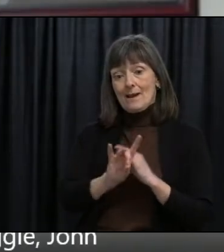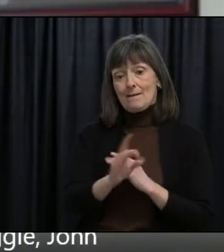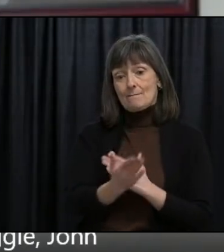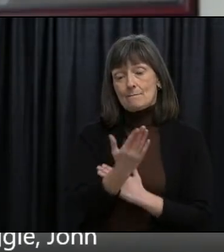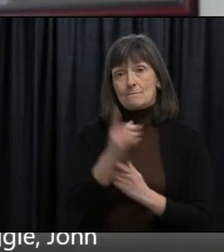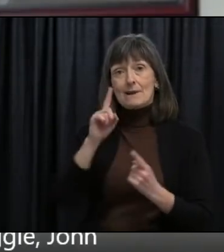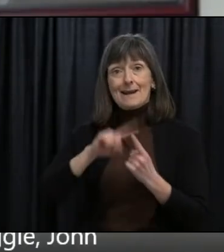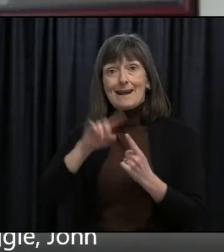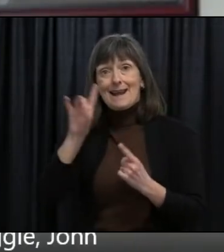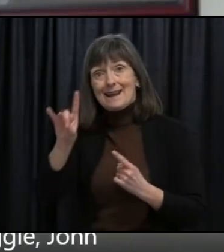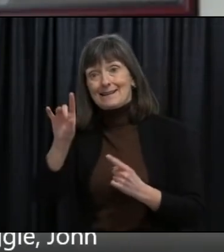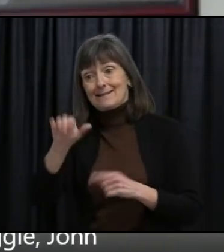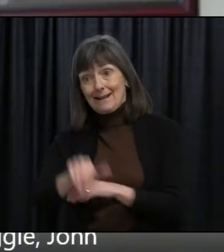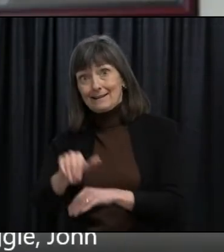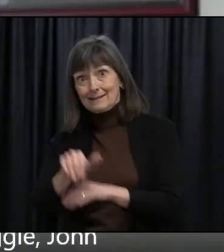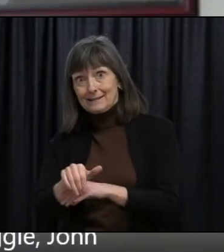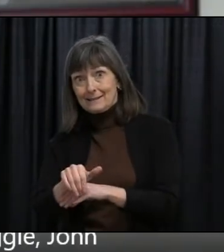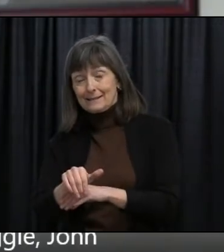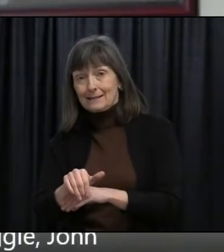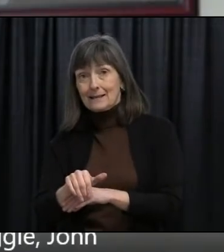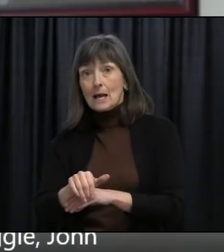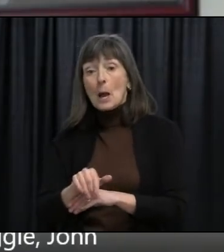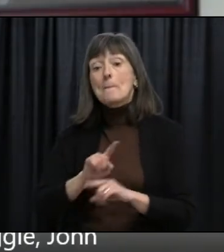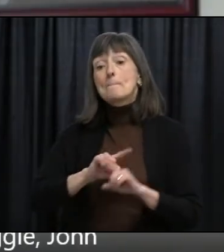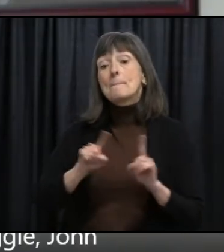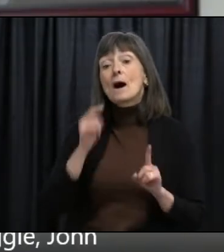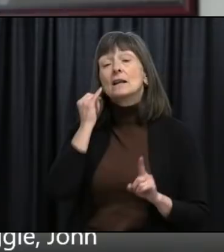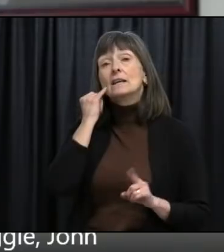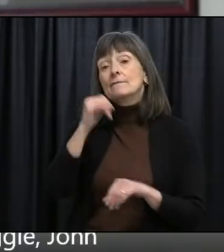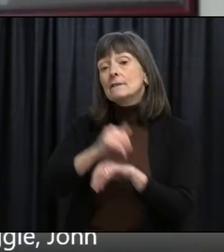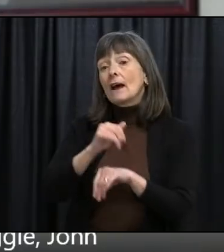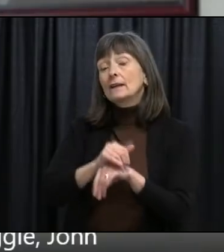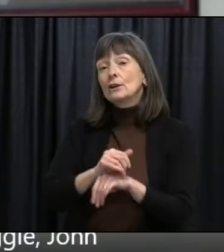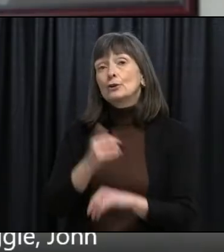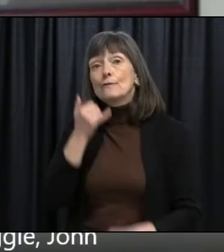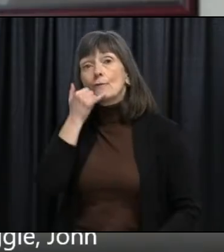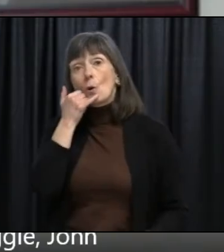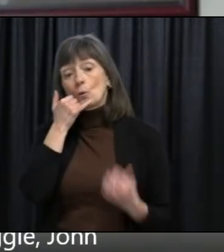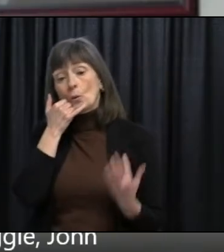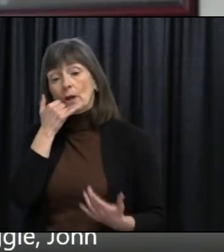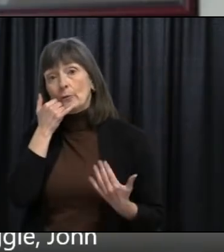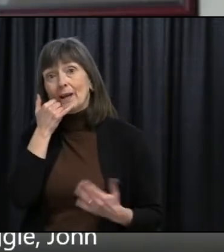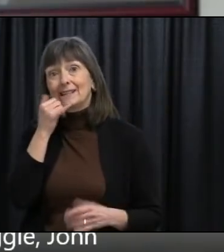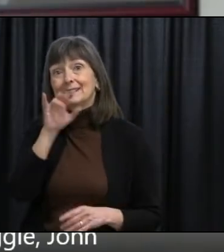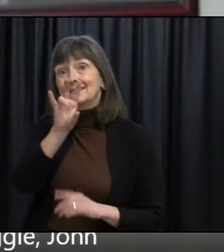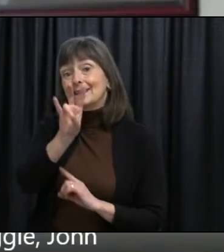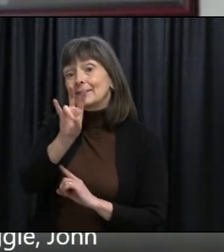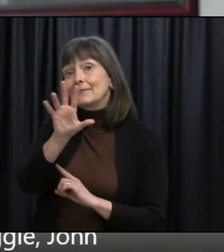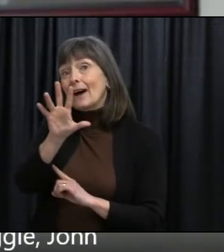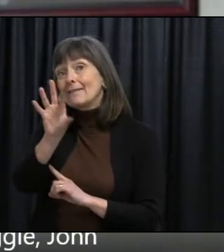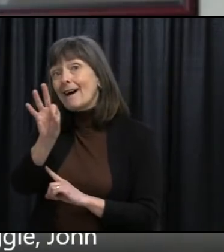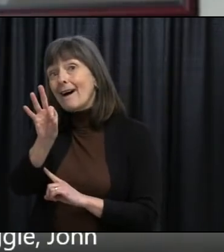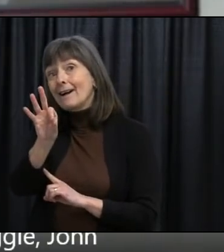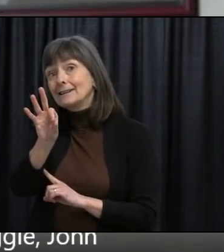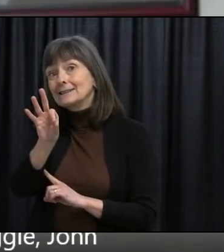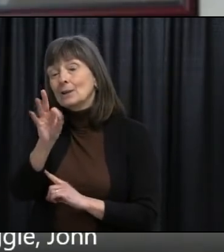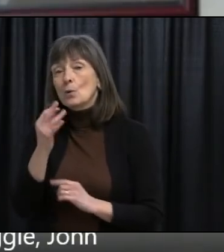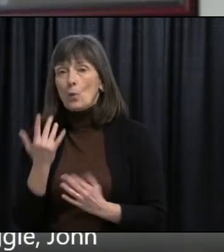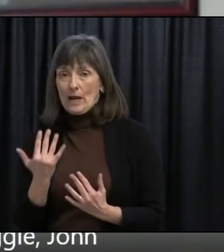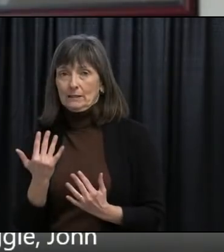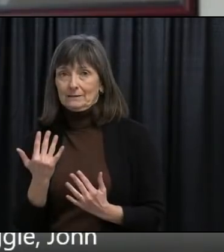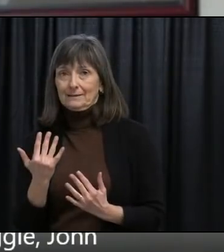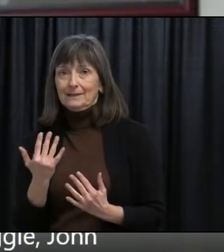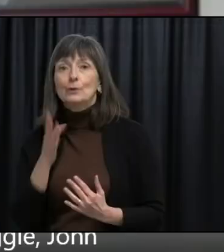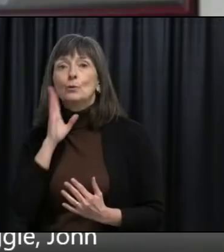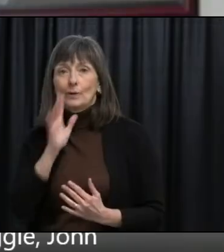anybody who is in the queue at 7:59 at night will be answered. So you have